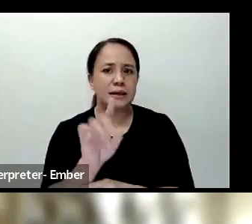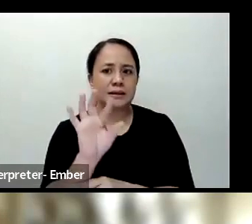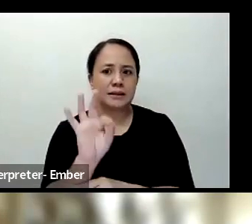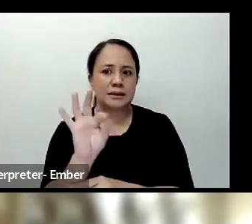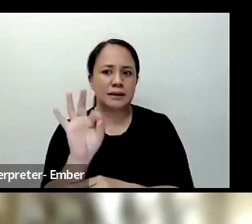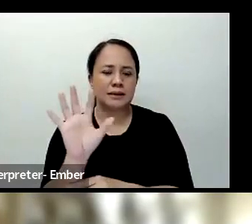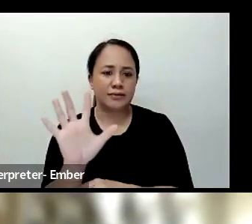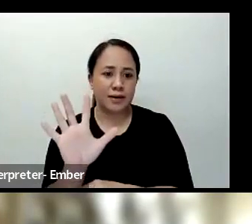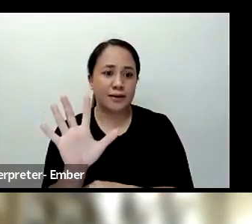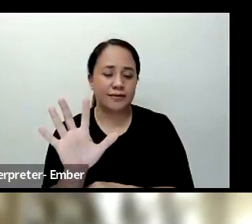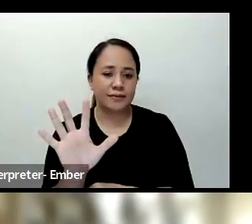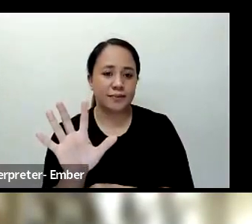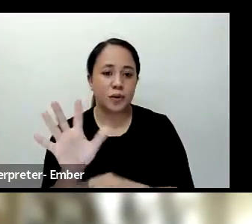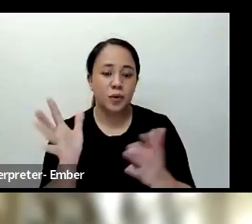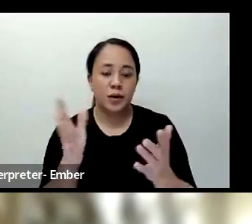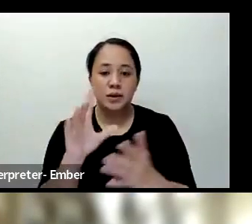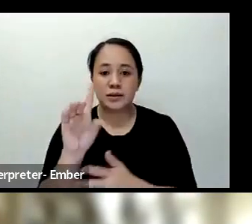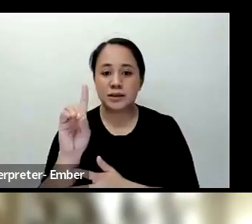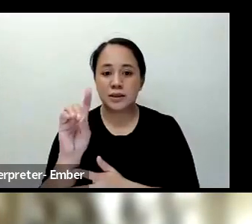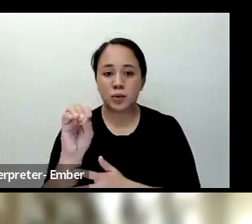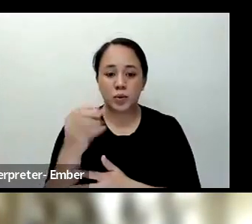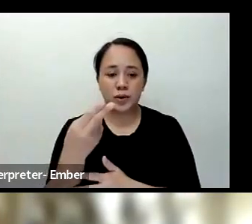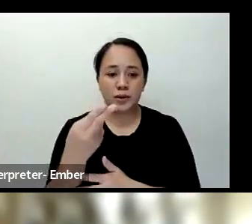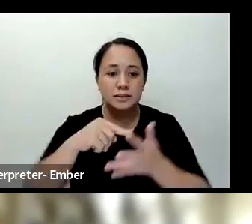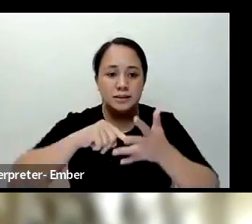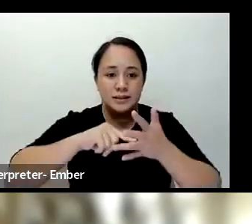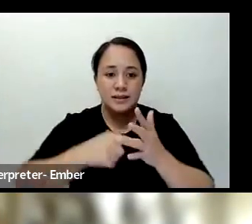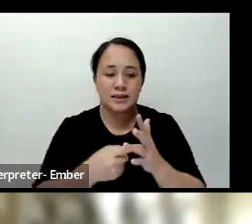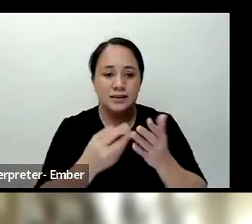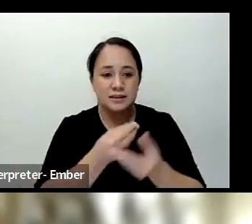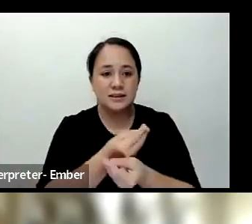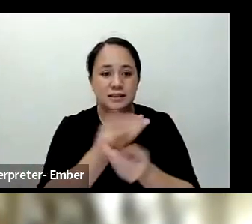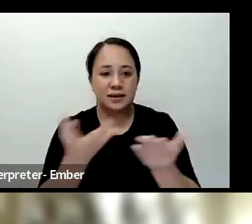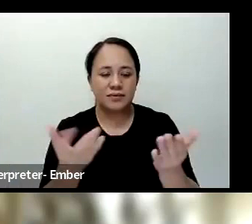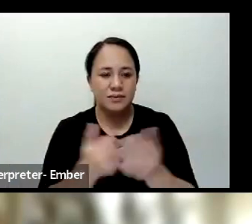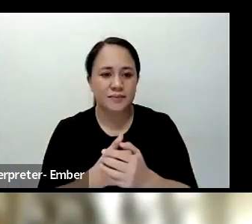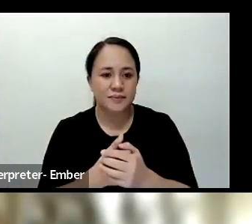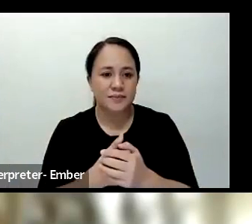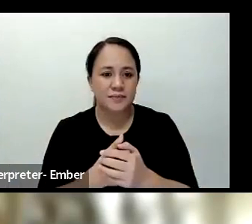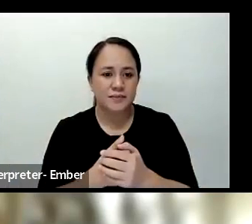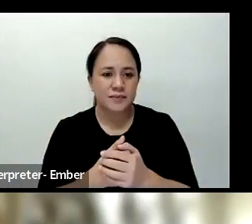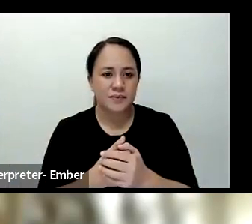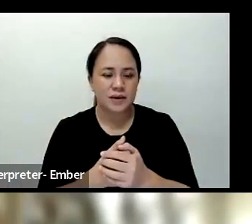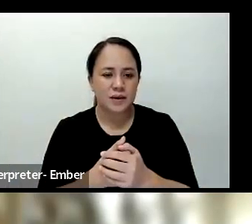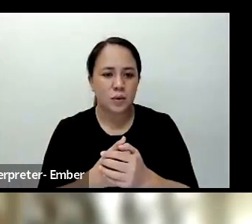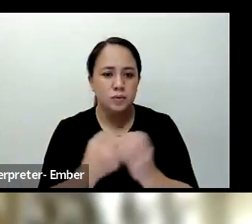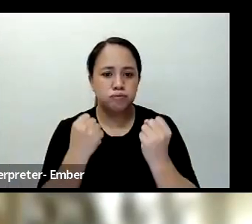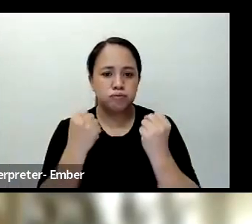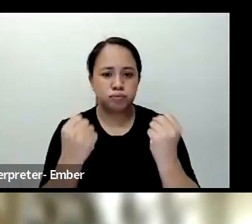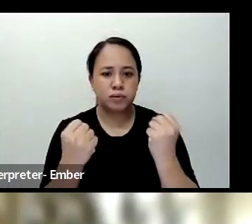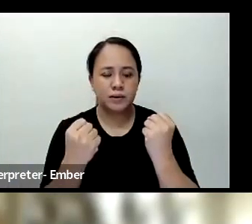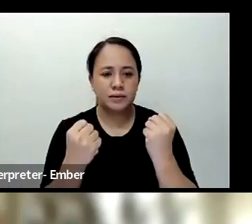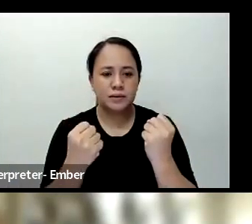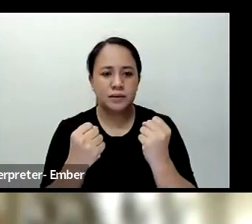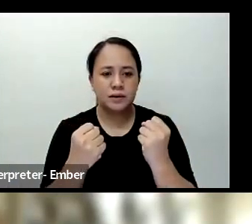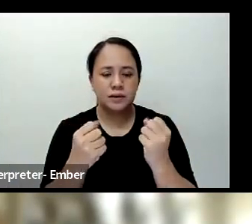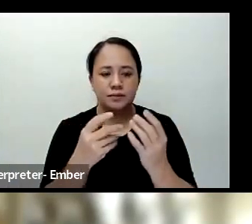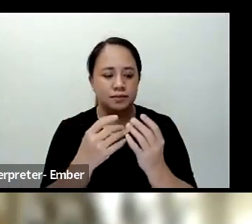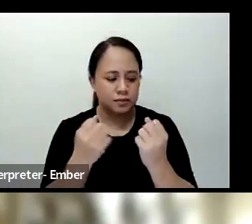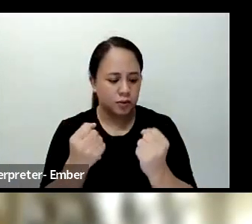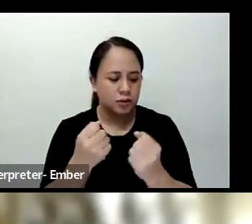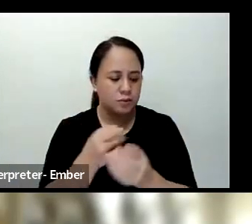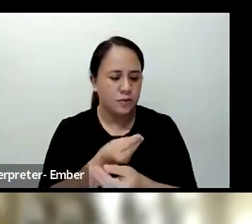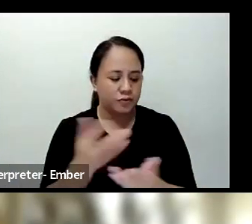1995 when the DOH started giving, was very strong in providing